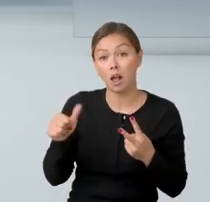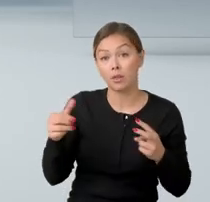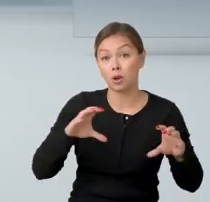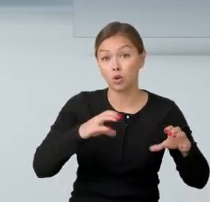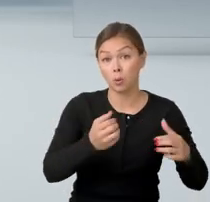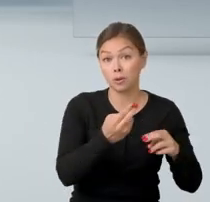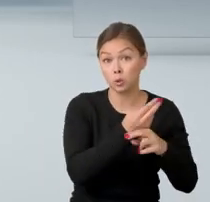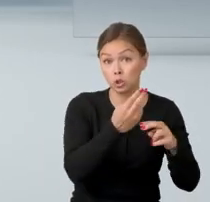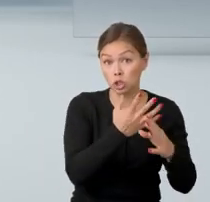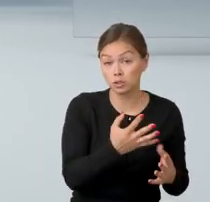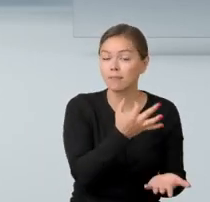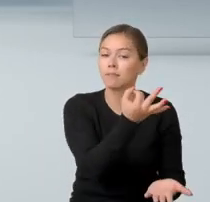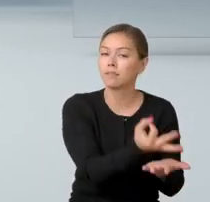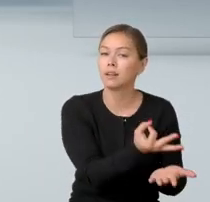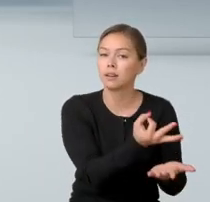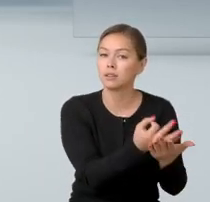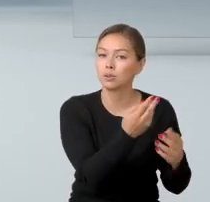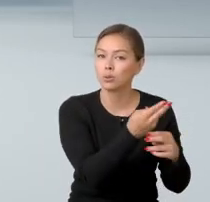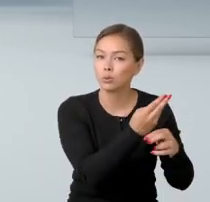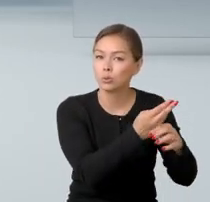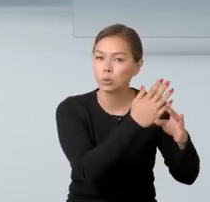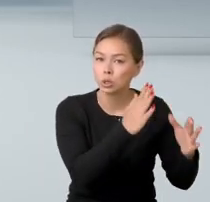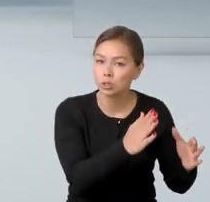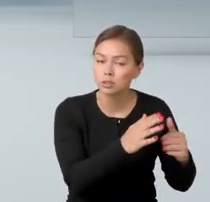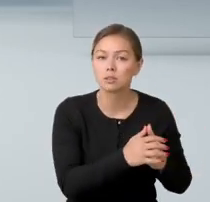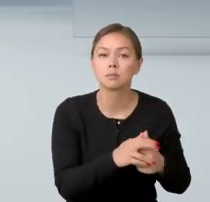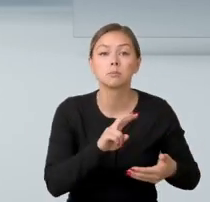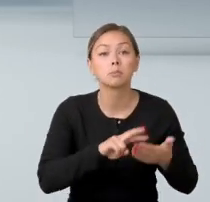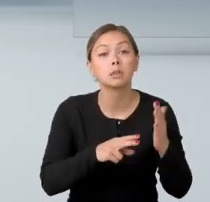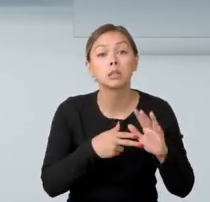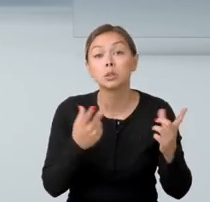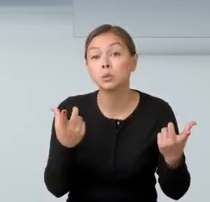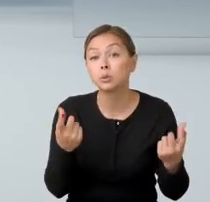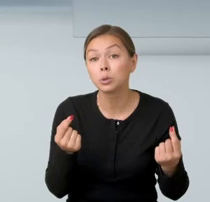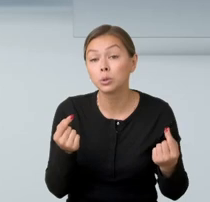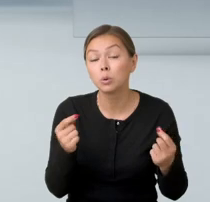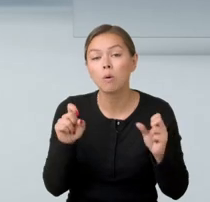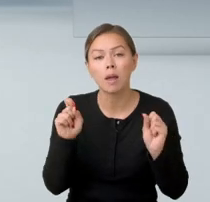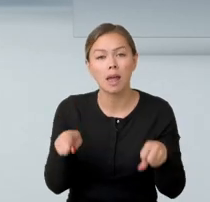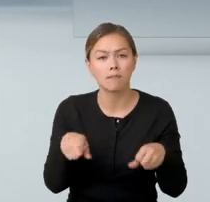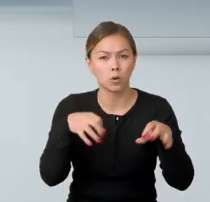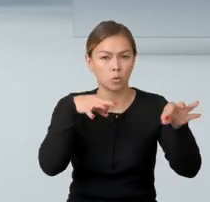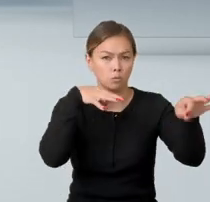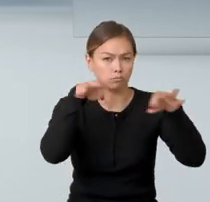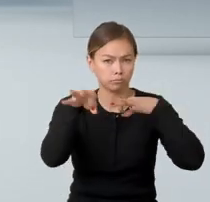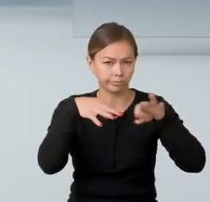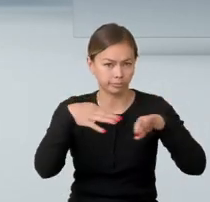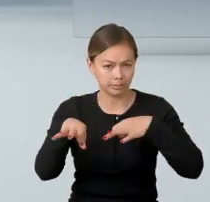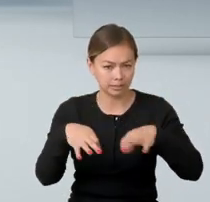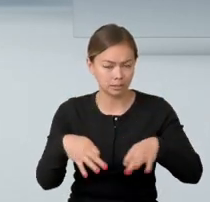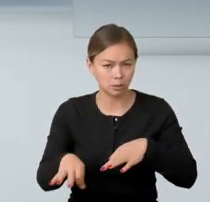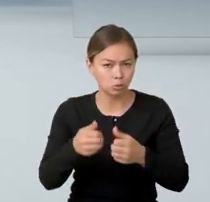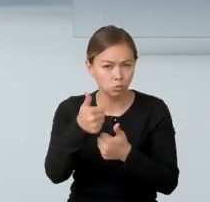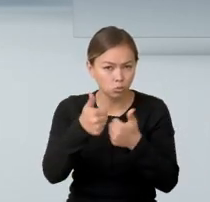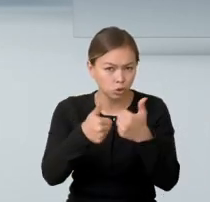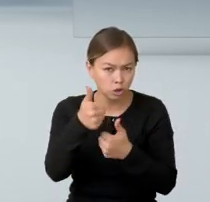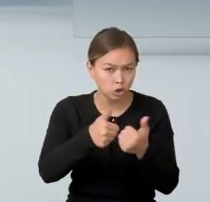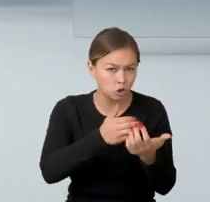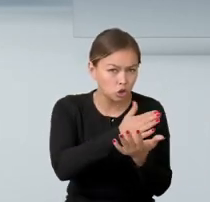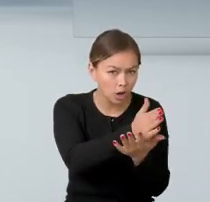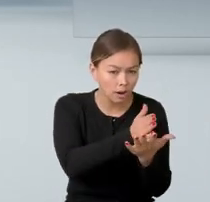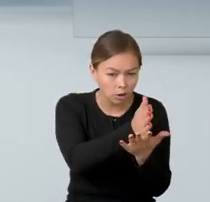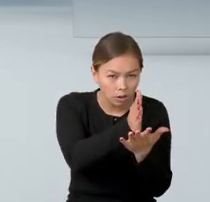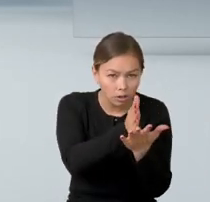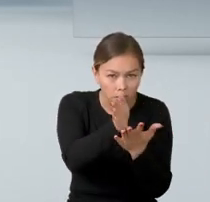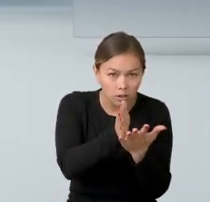and we have another group which is the finance users first thing here is to make them familiar with the channels they are going